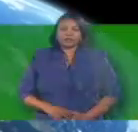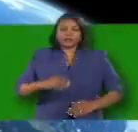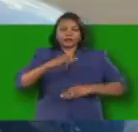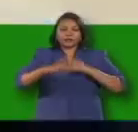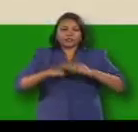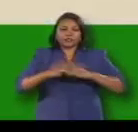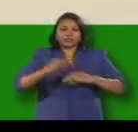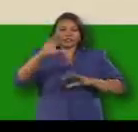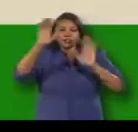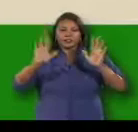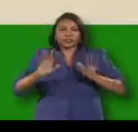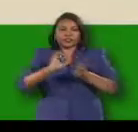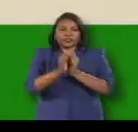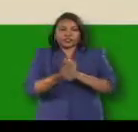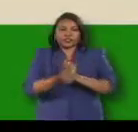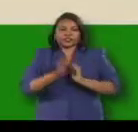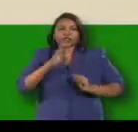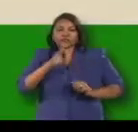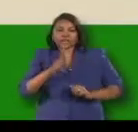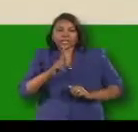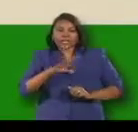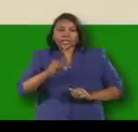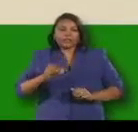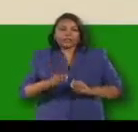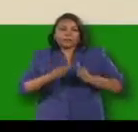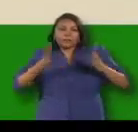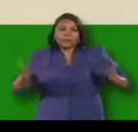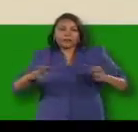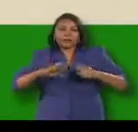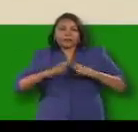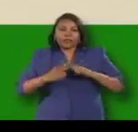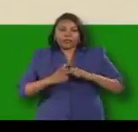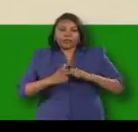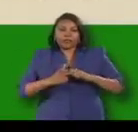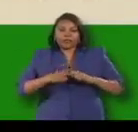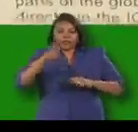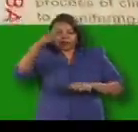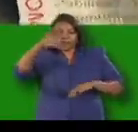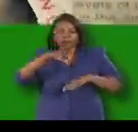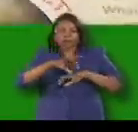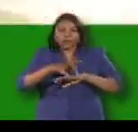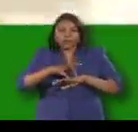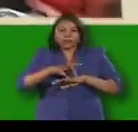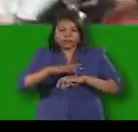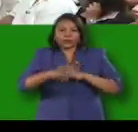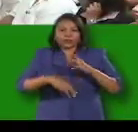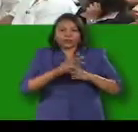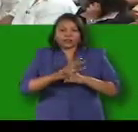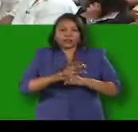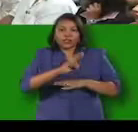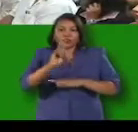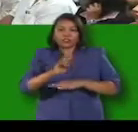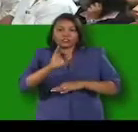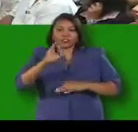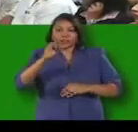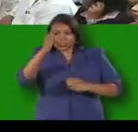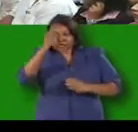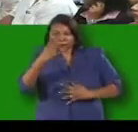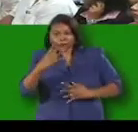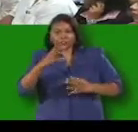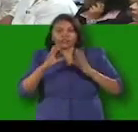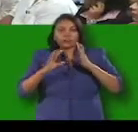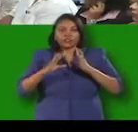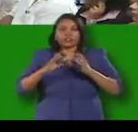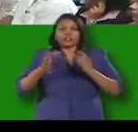The process of climate change is real and is considered one of the most serious threats to our planet. The use of information